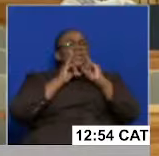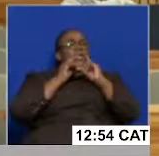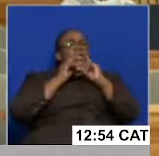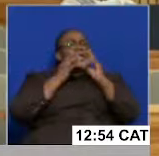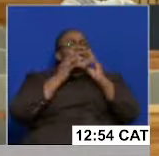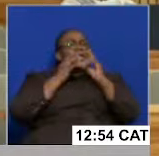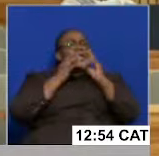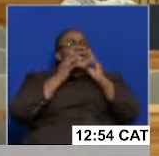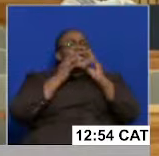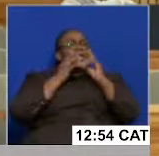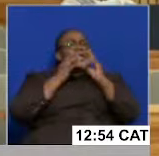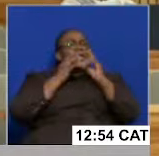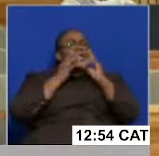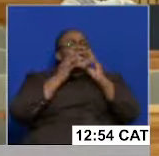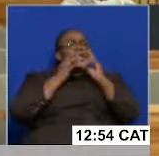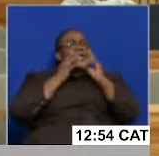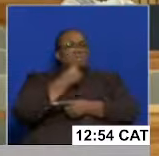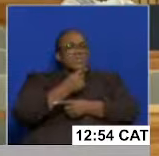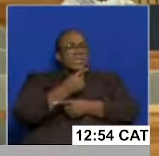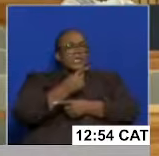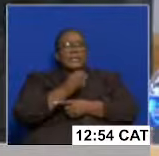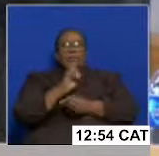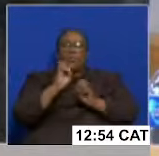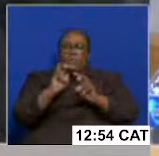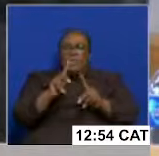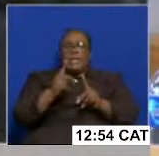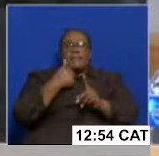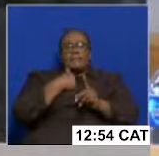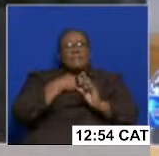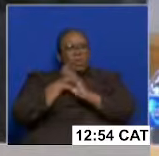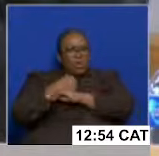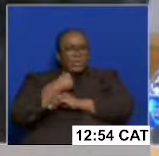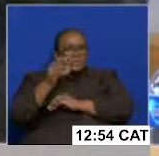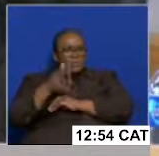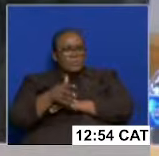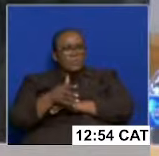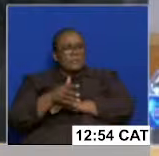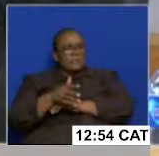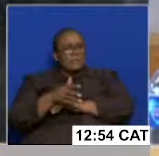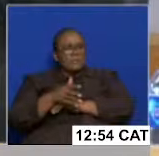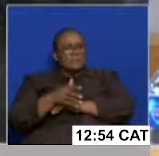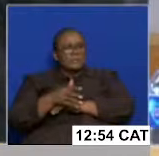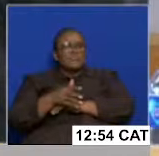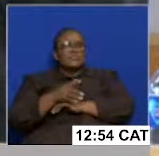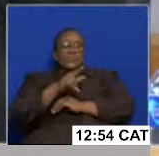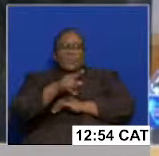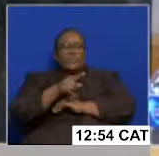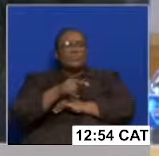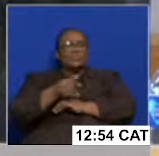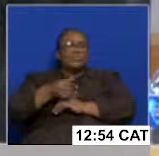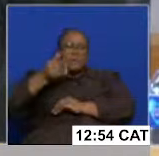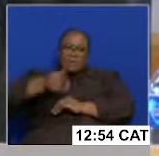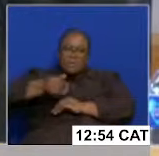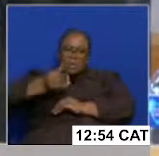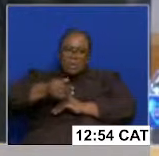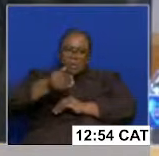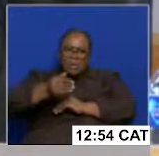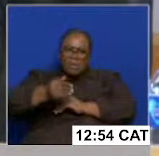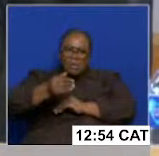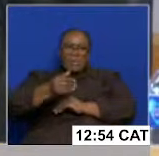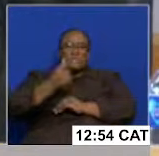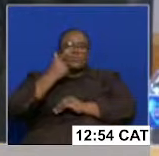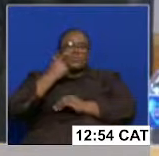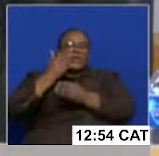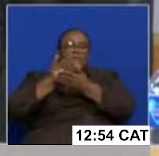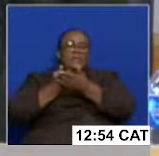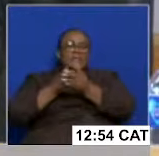okay, let me ask. And you have consistently been saying to the evidence leader that you never